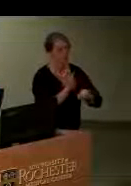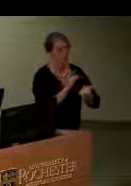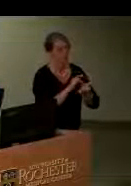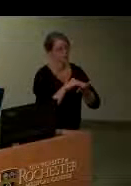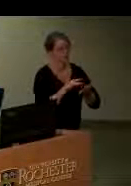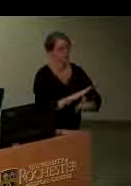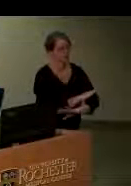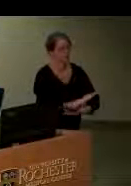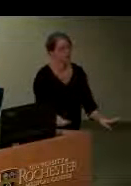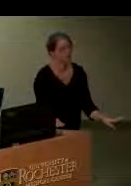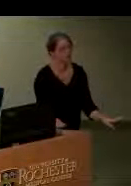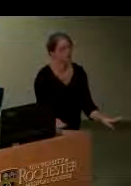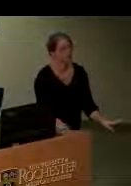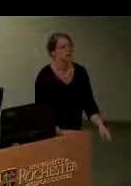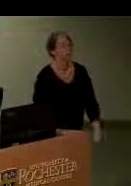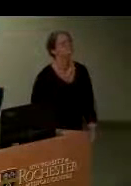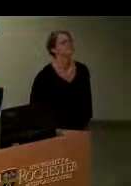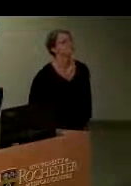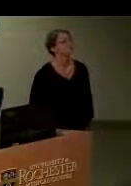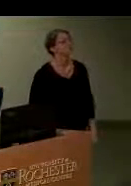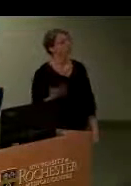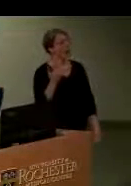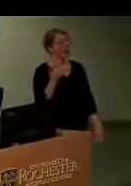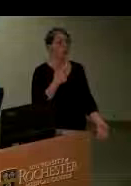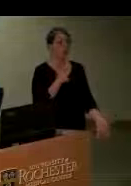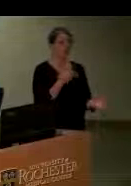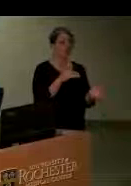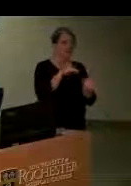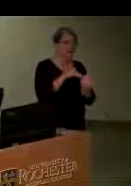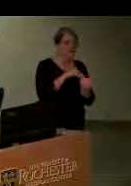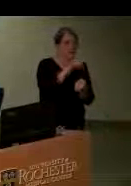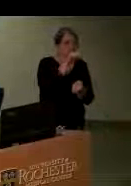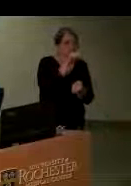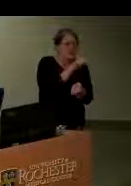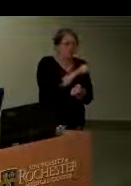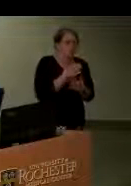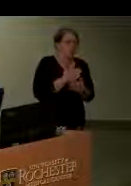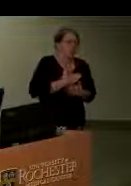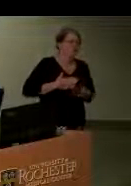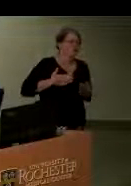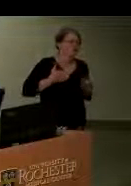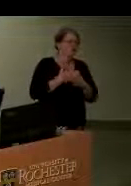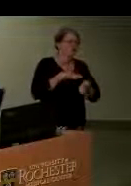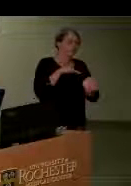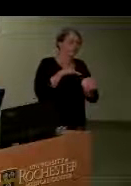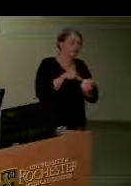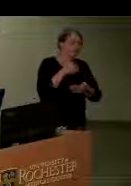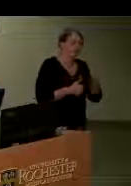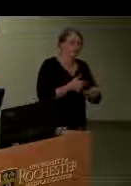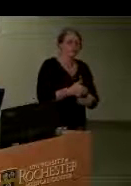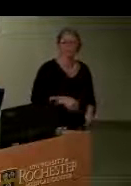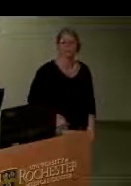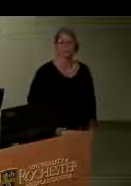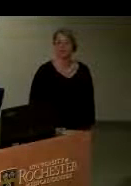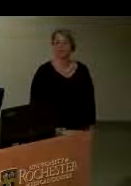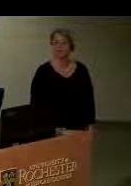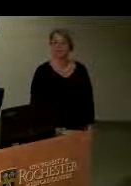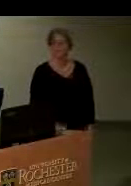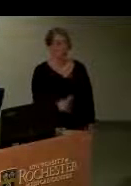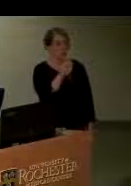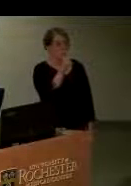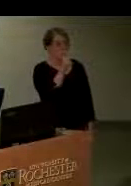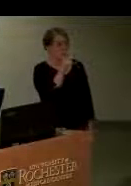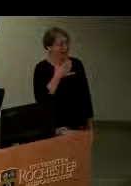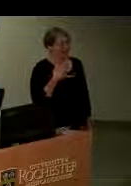students. Because we only want doctors who love being doctors. Now, who do you think objected to